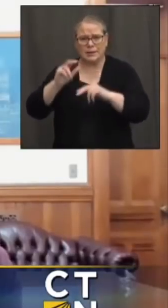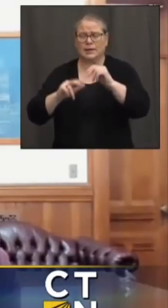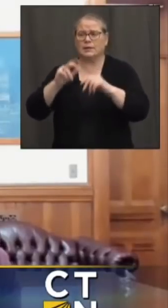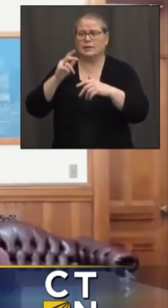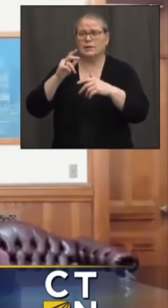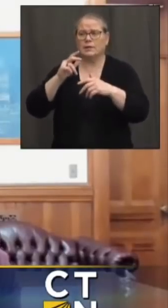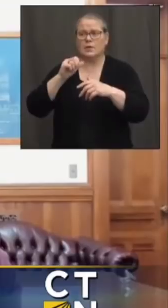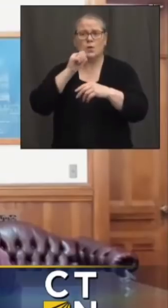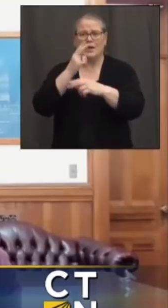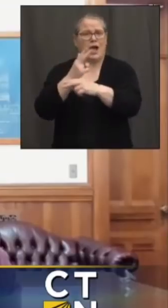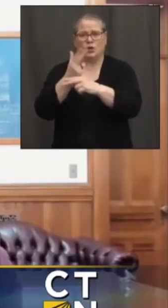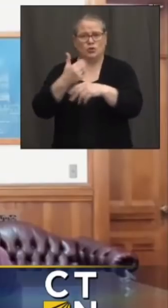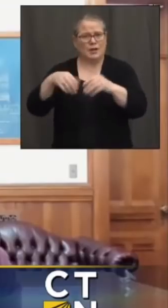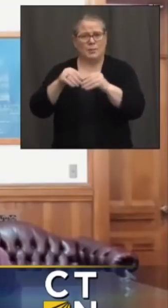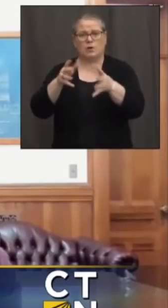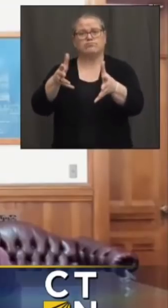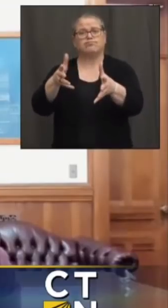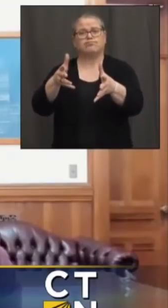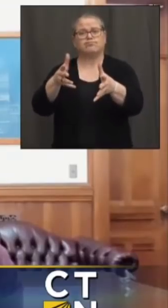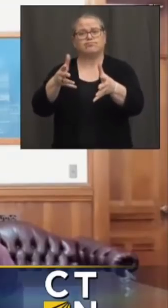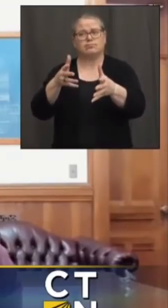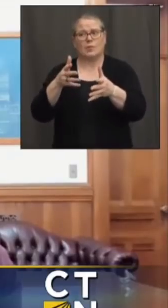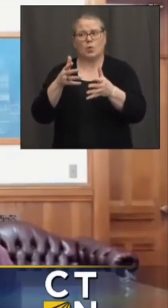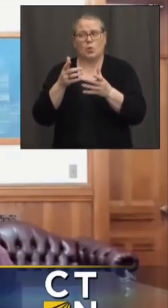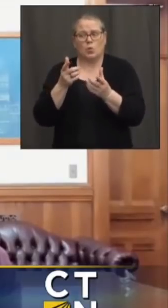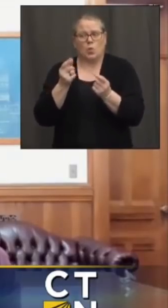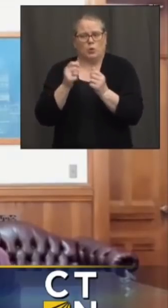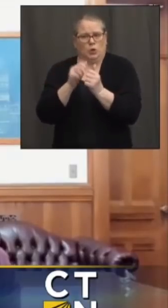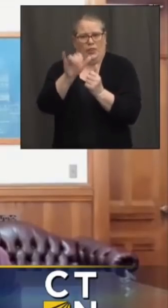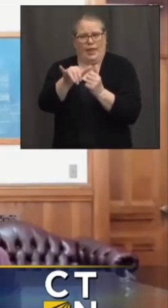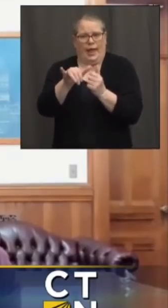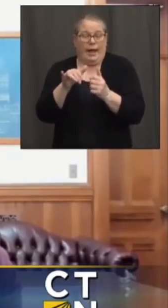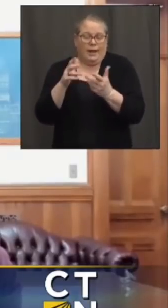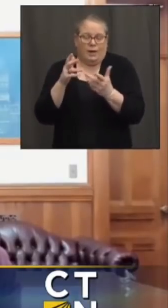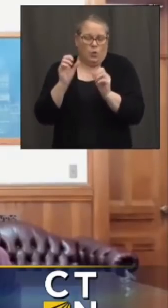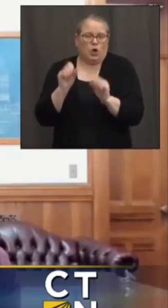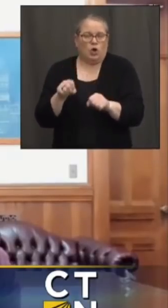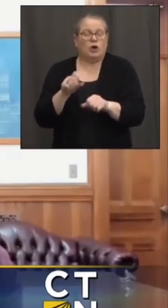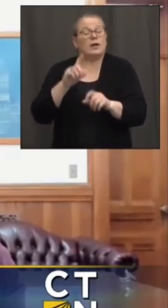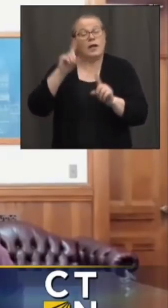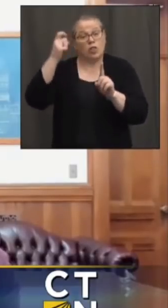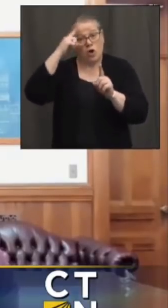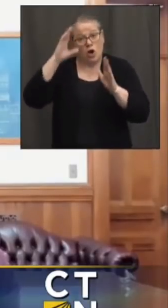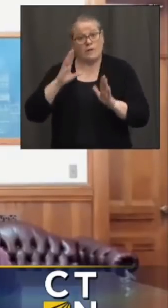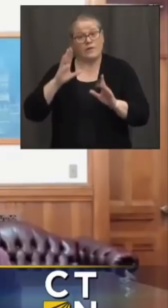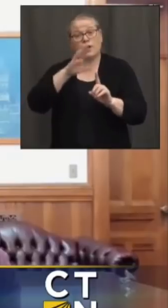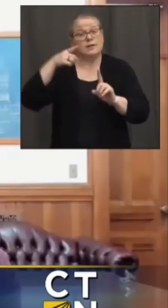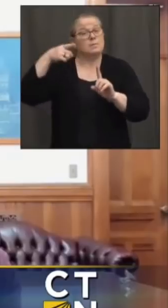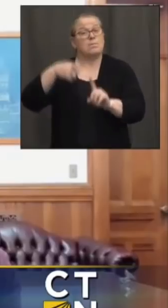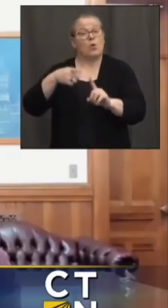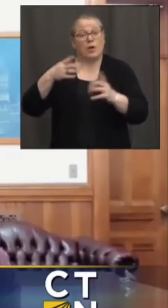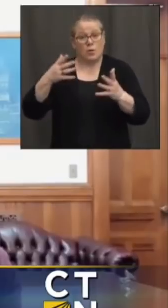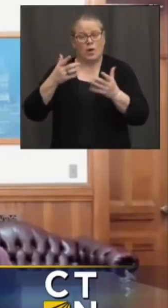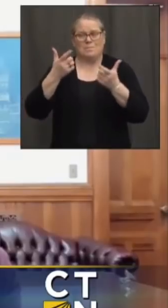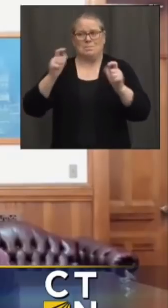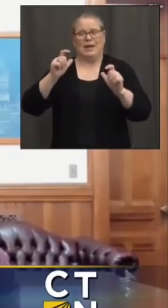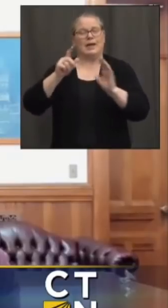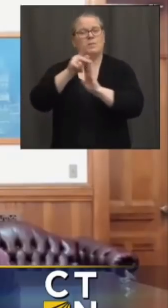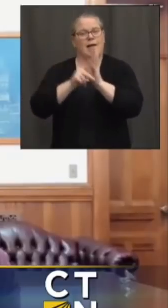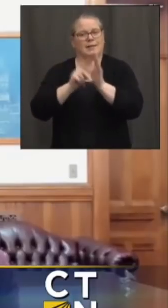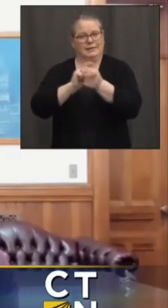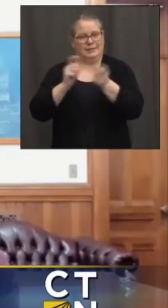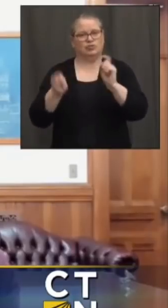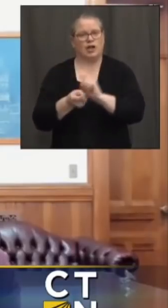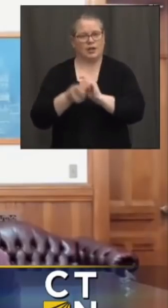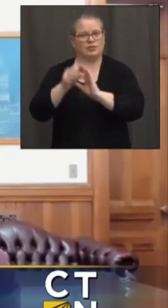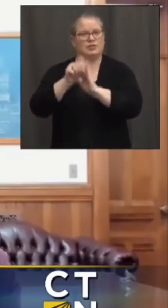longer have individuals in it. But I think what the governor is just getting across is just this major policy change of the state of Connecticut when